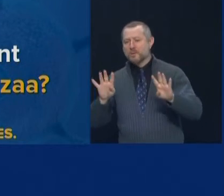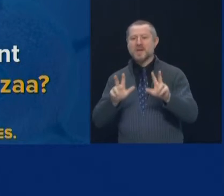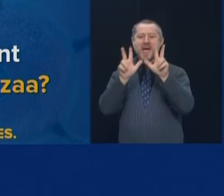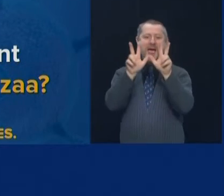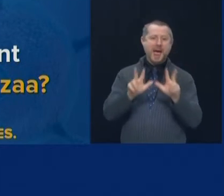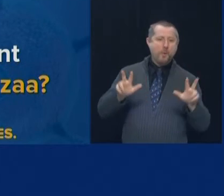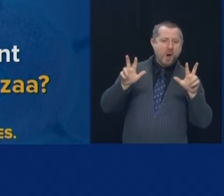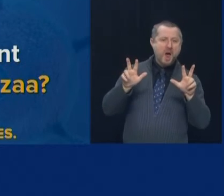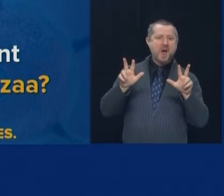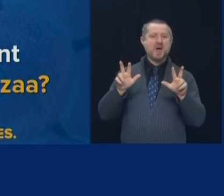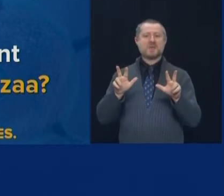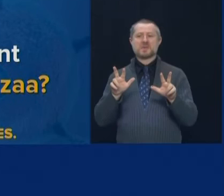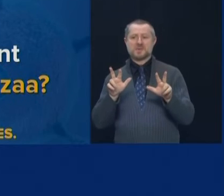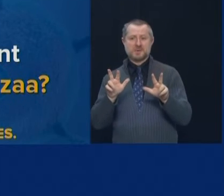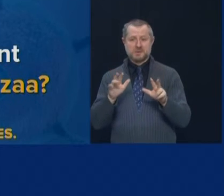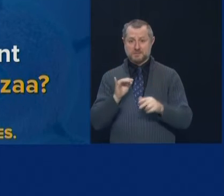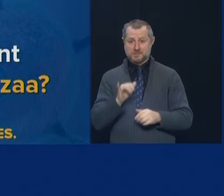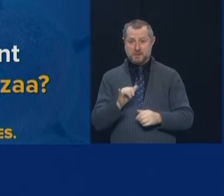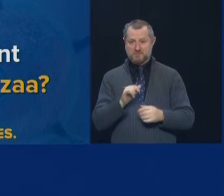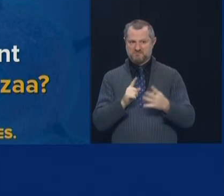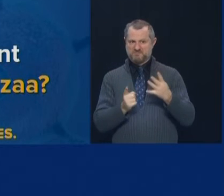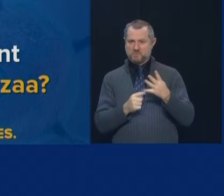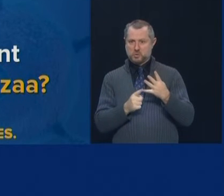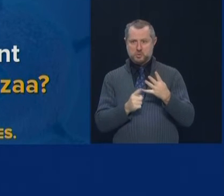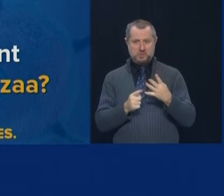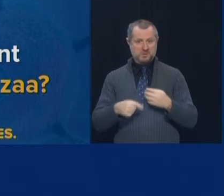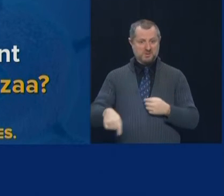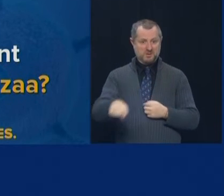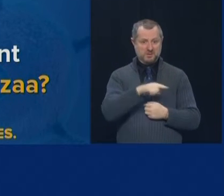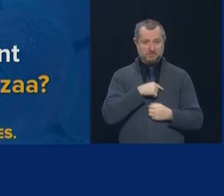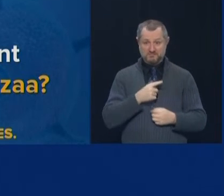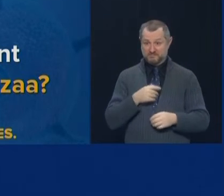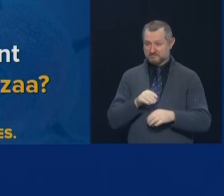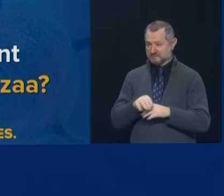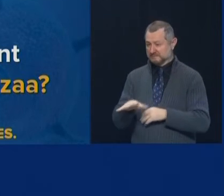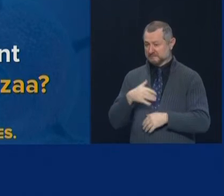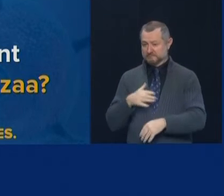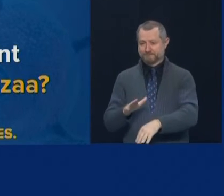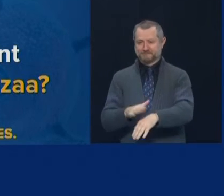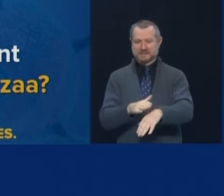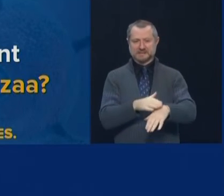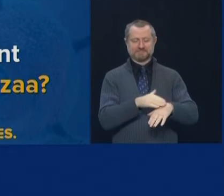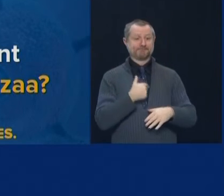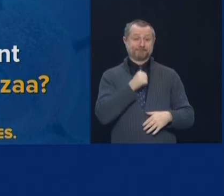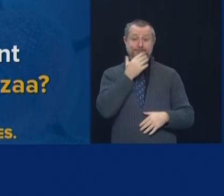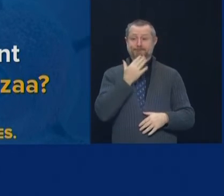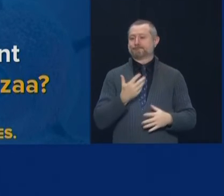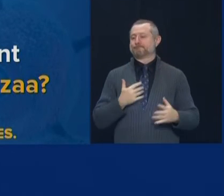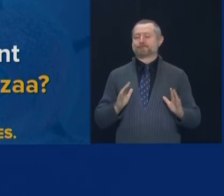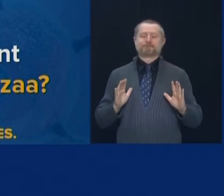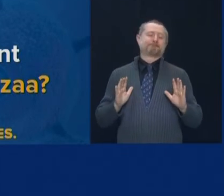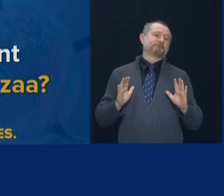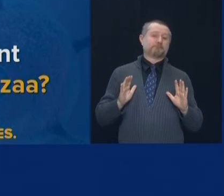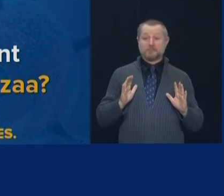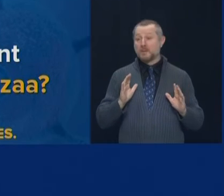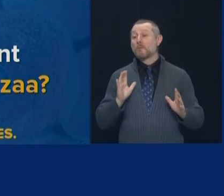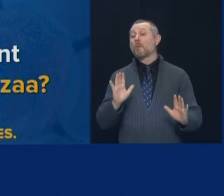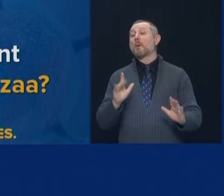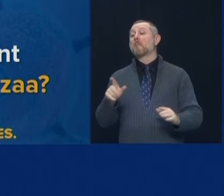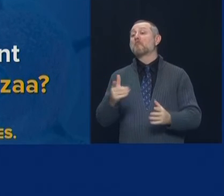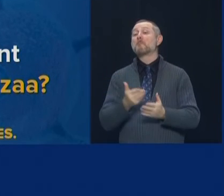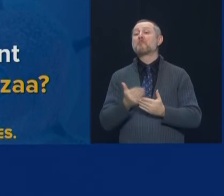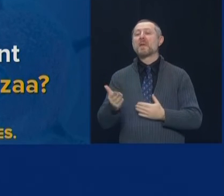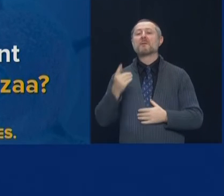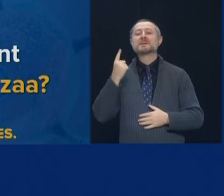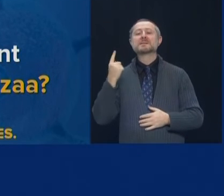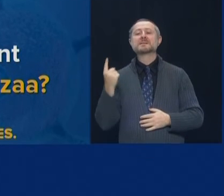good advice. On the 4th question, gratuitous advice is get something that is easily returnable.